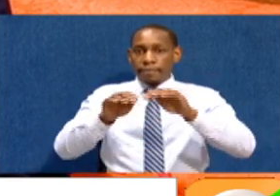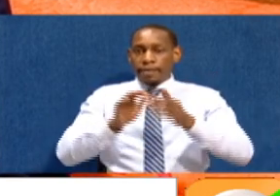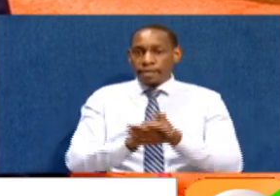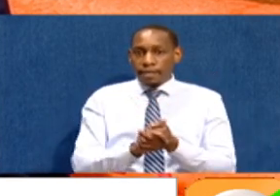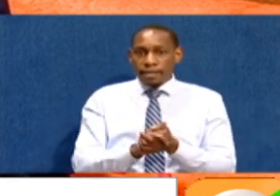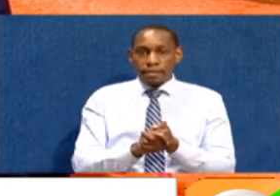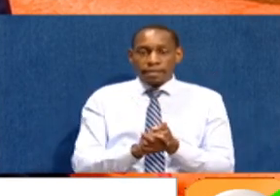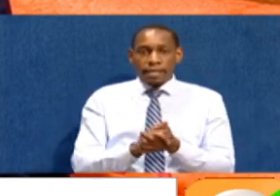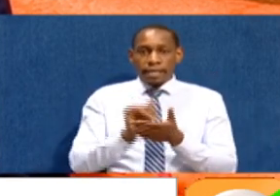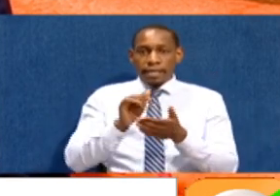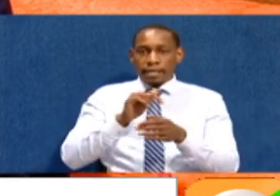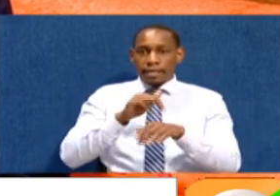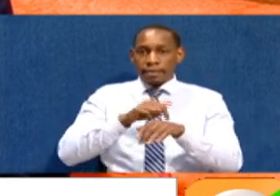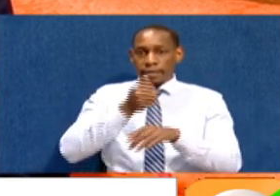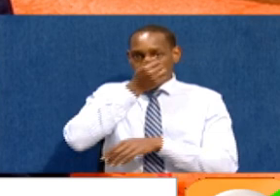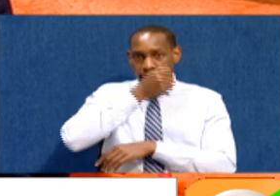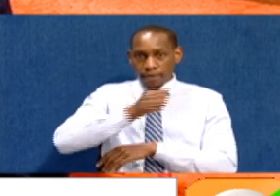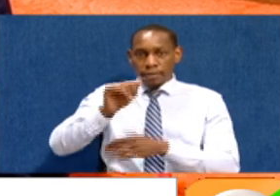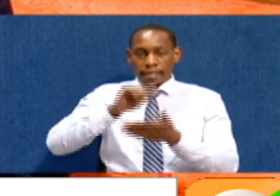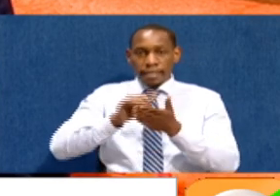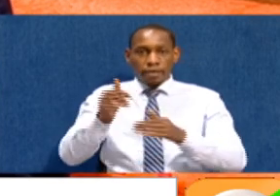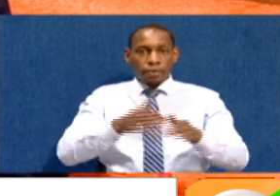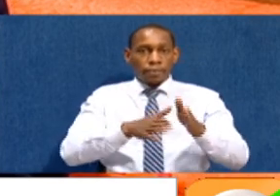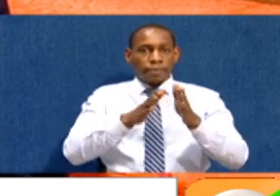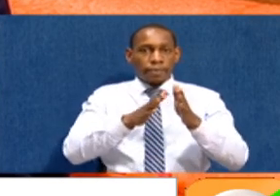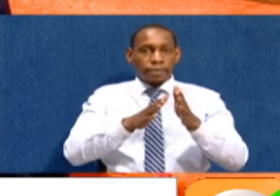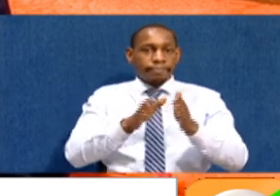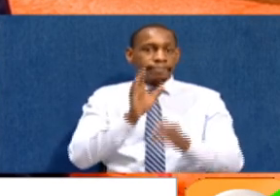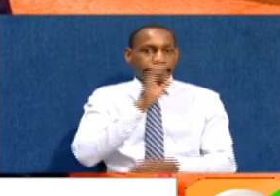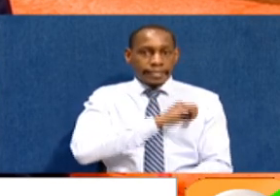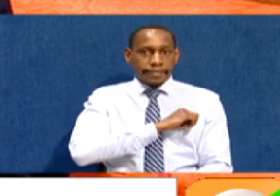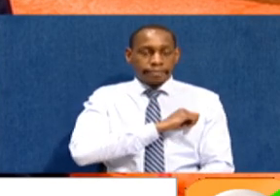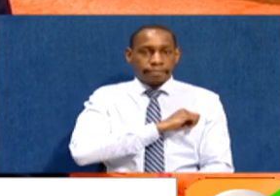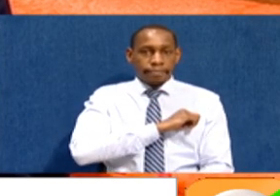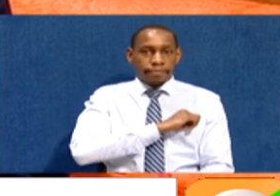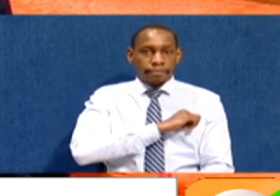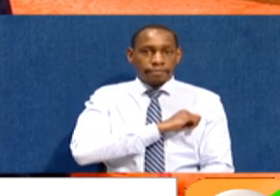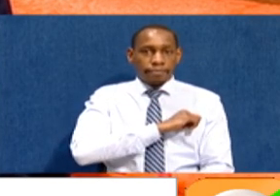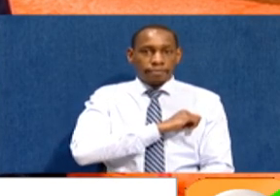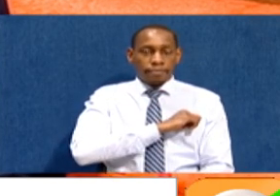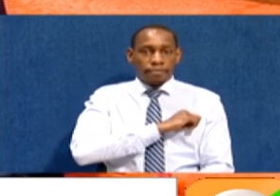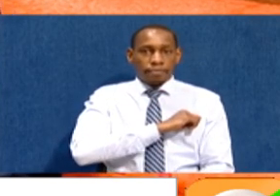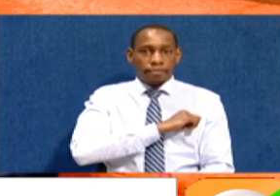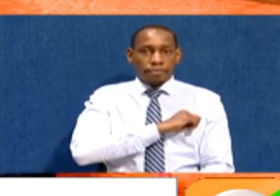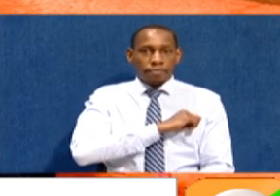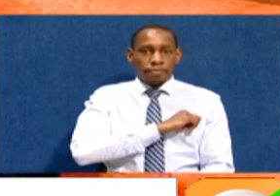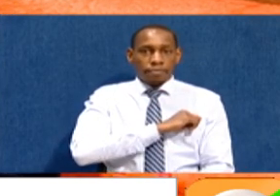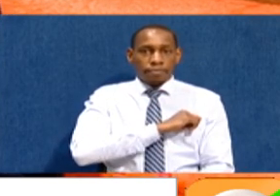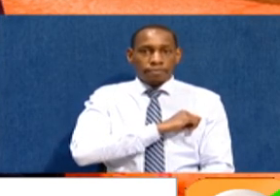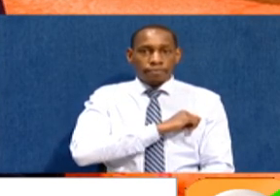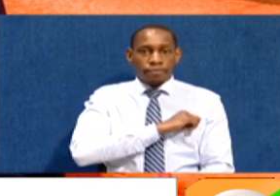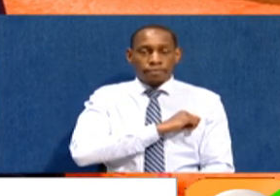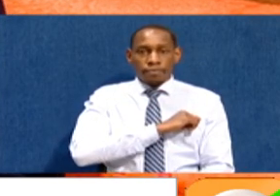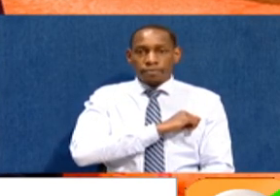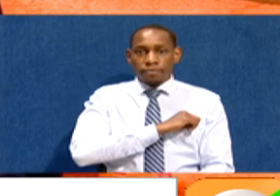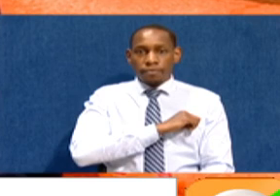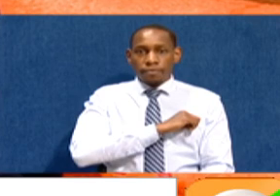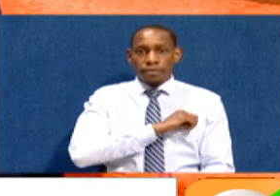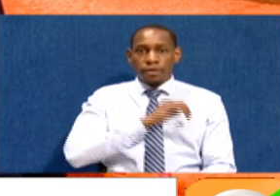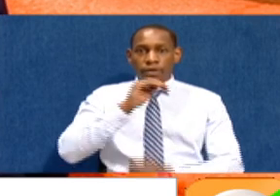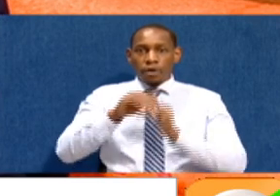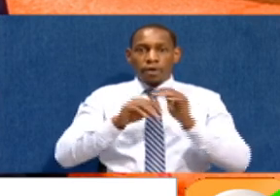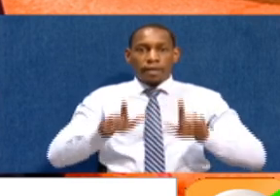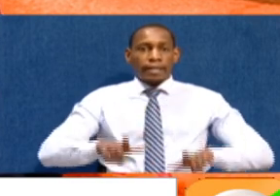when ignored, when that opportunity is missed, leads the whole voyage of